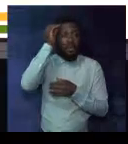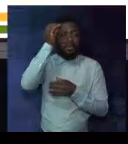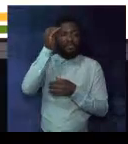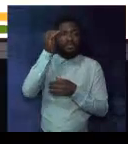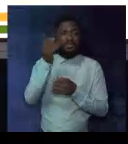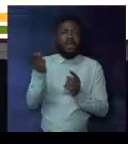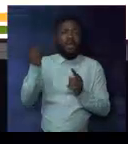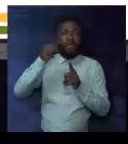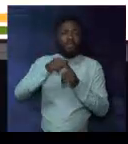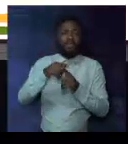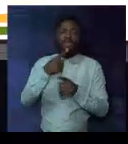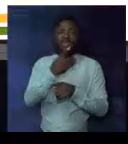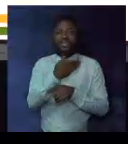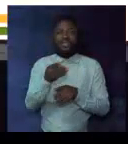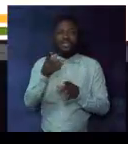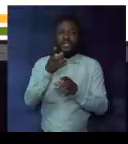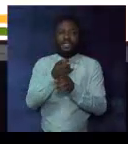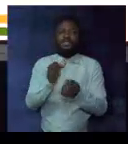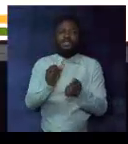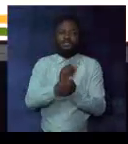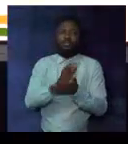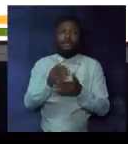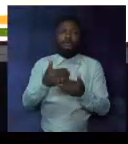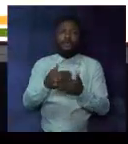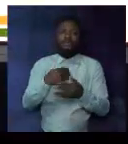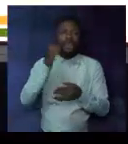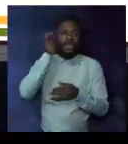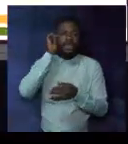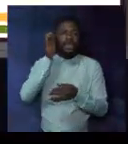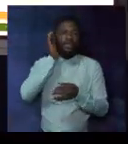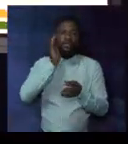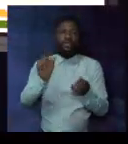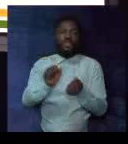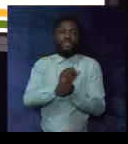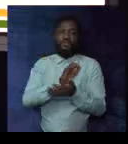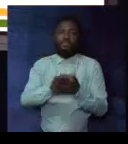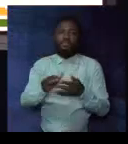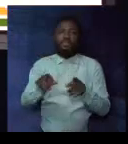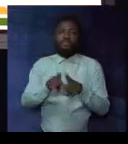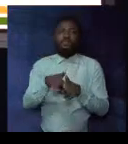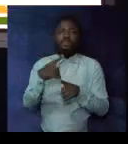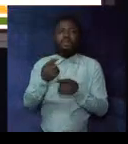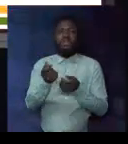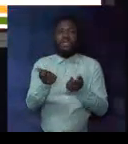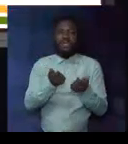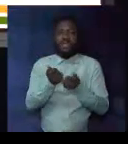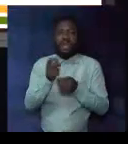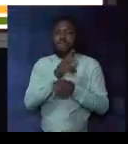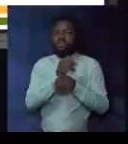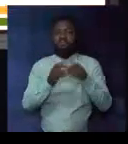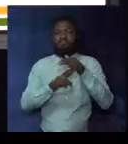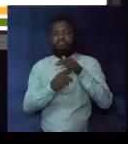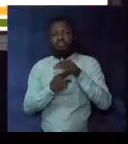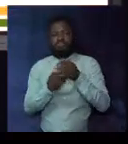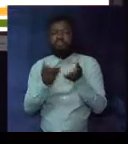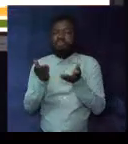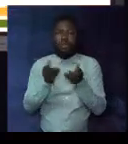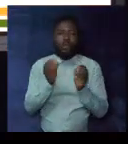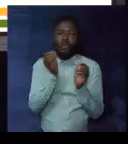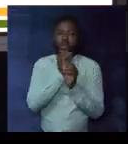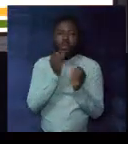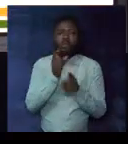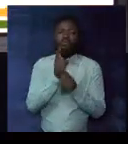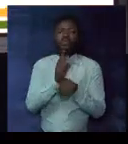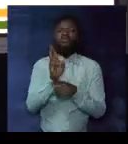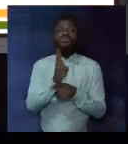believed until the thing gets spoiled before he will repair. So the car, he was not servicing at all. He was just using the